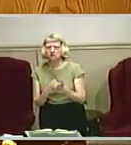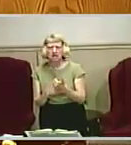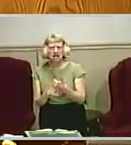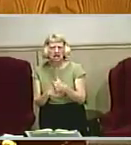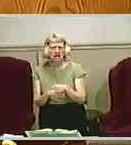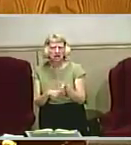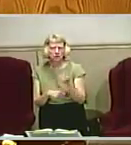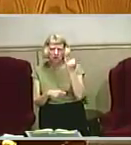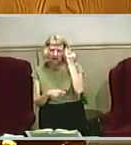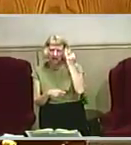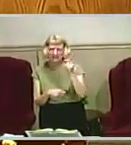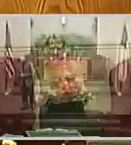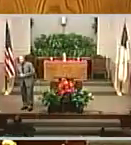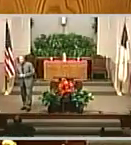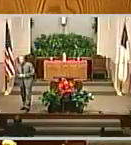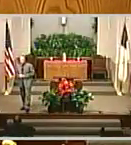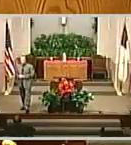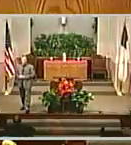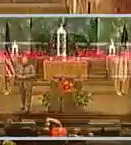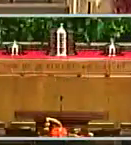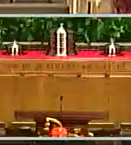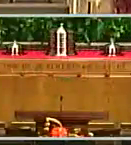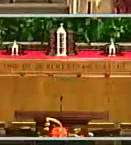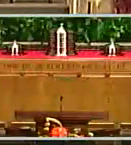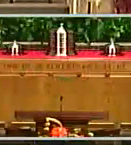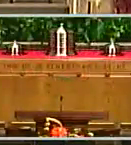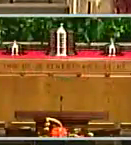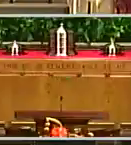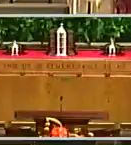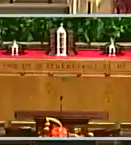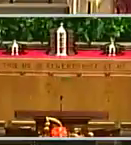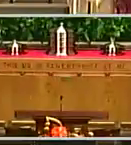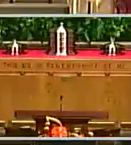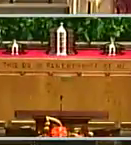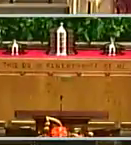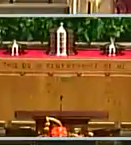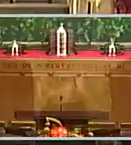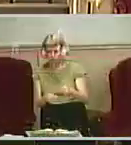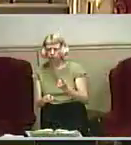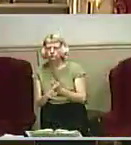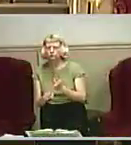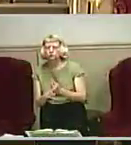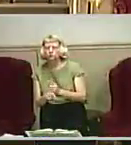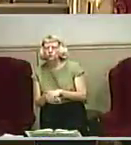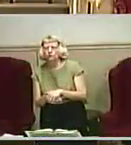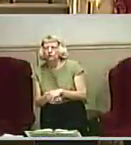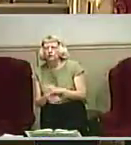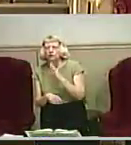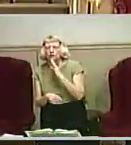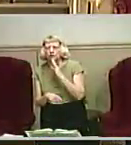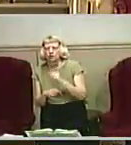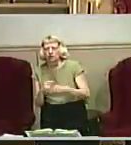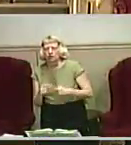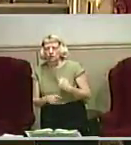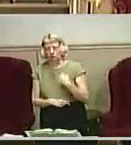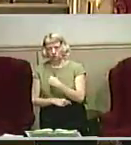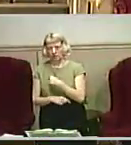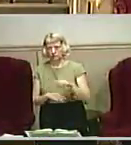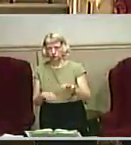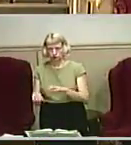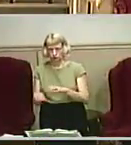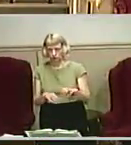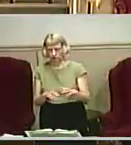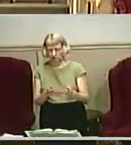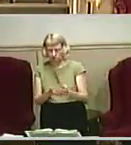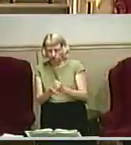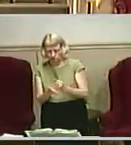any idea what we're talking about? Our tithes. We're talking about what we're doing, what we